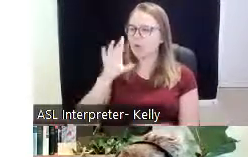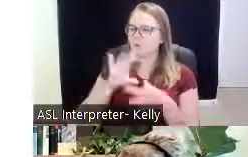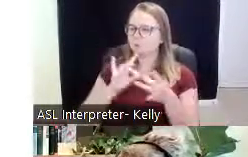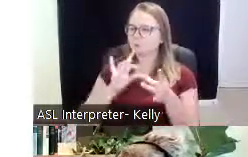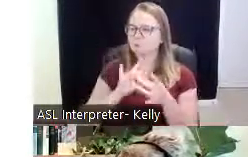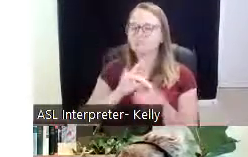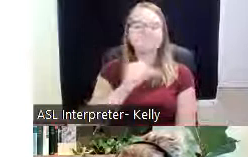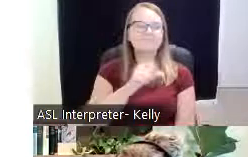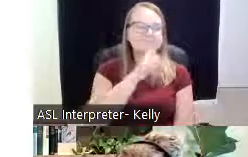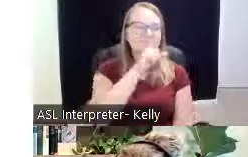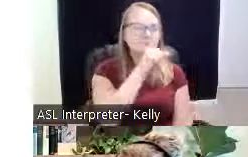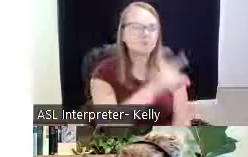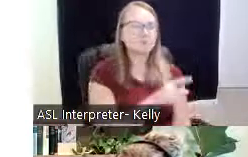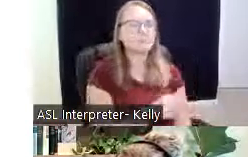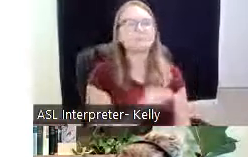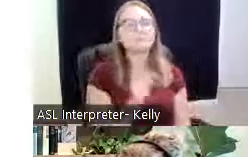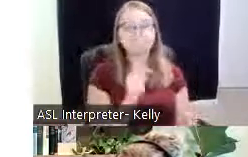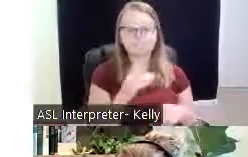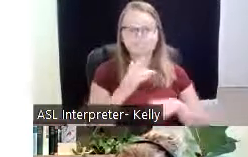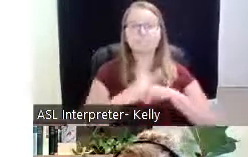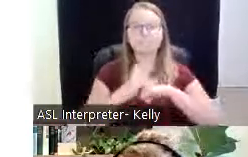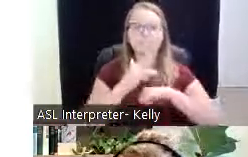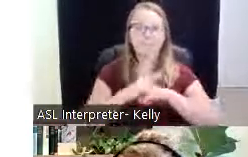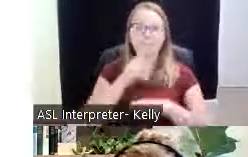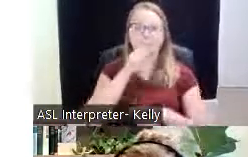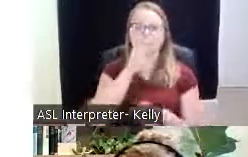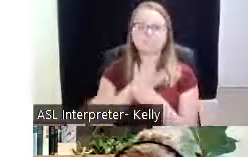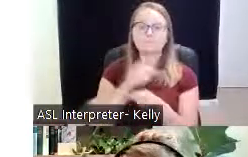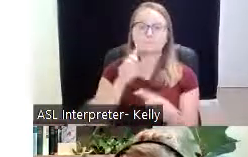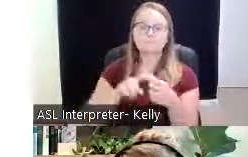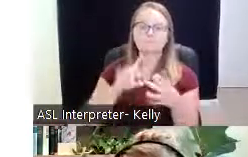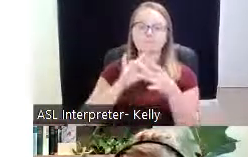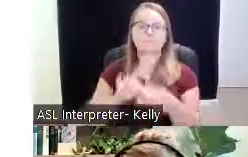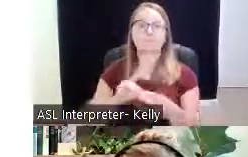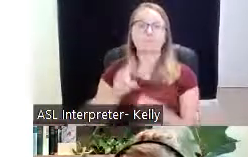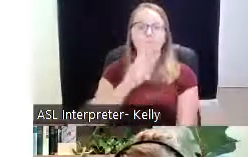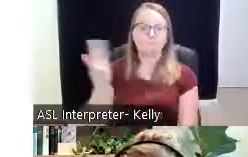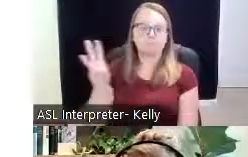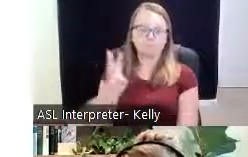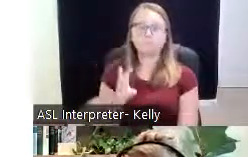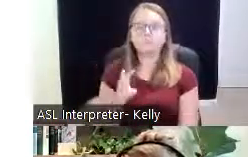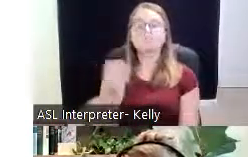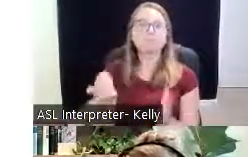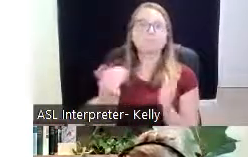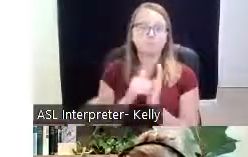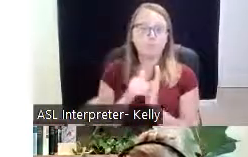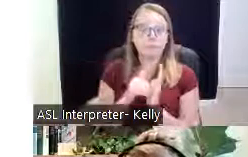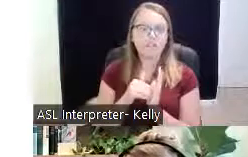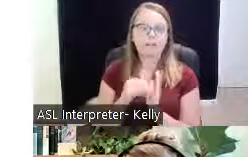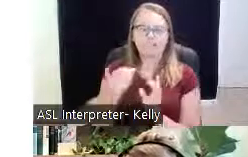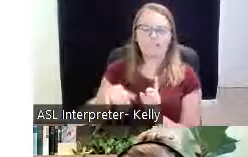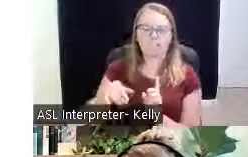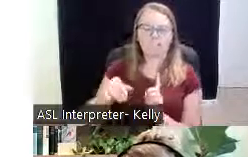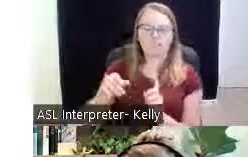Sure, yes. It is available on the Commit to Connect website. So again, that is in the chat.